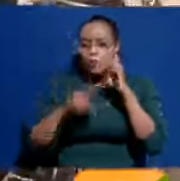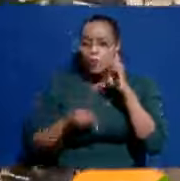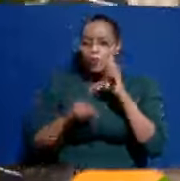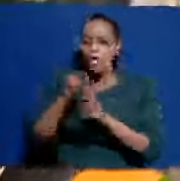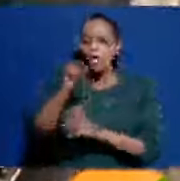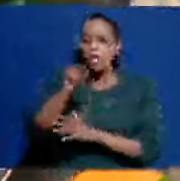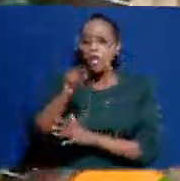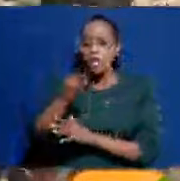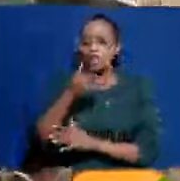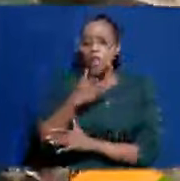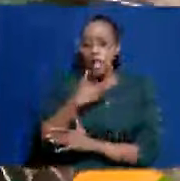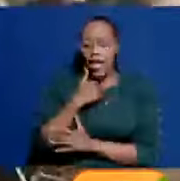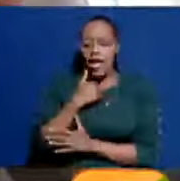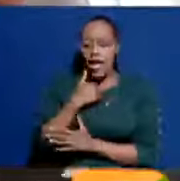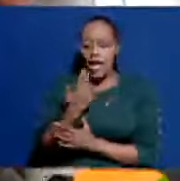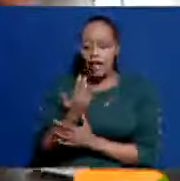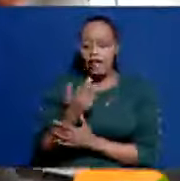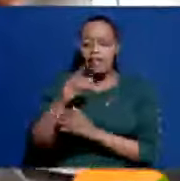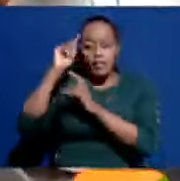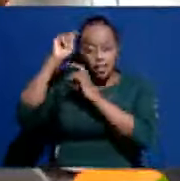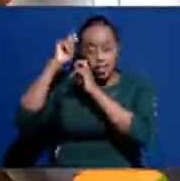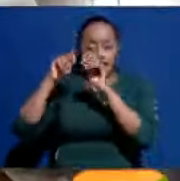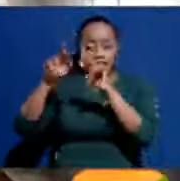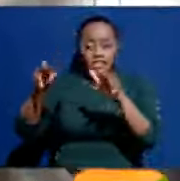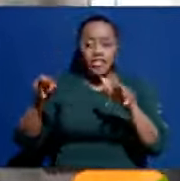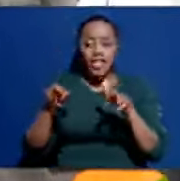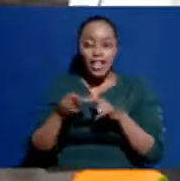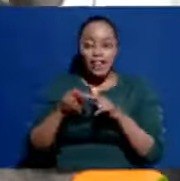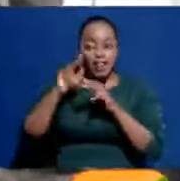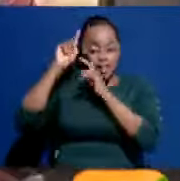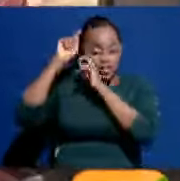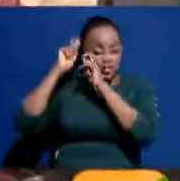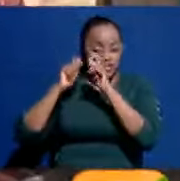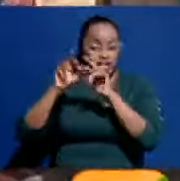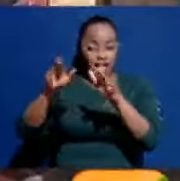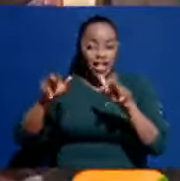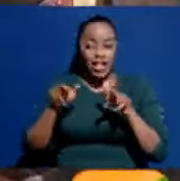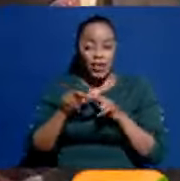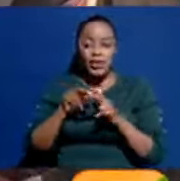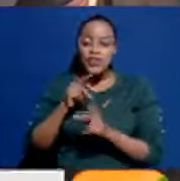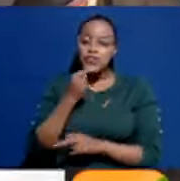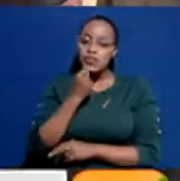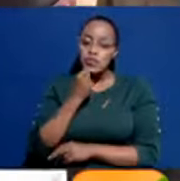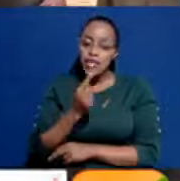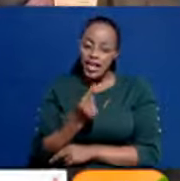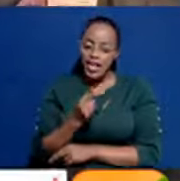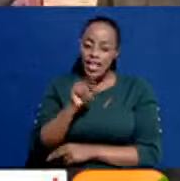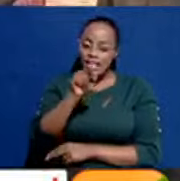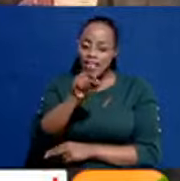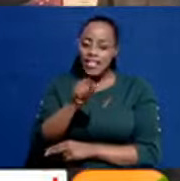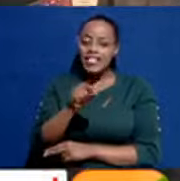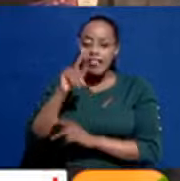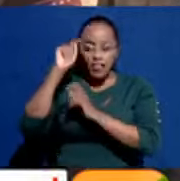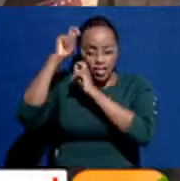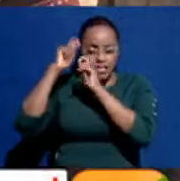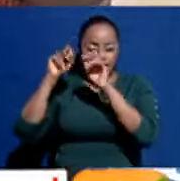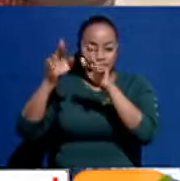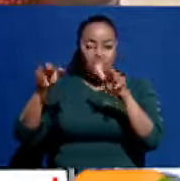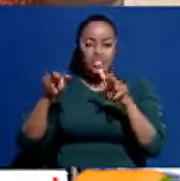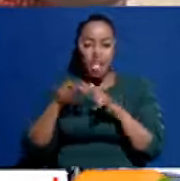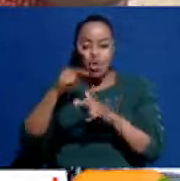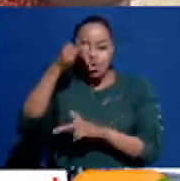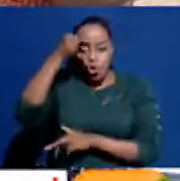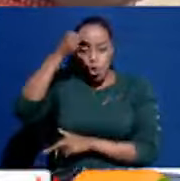tree is actually a salon. Sasa hii saluni yetu ya Turkana ni saluni ambayo ni original